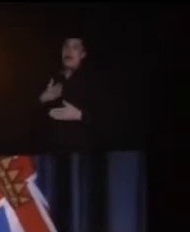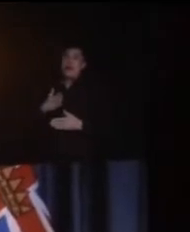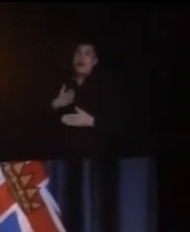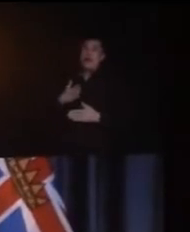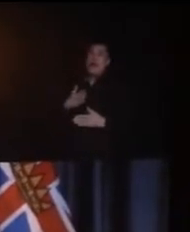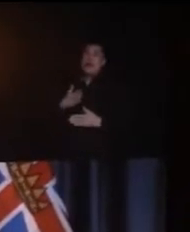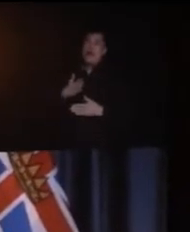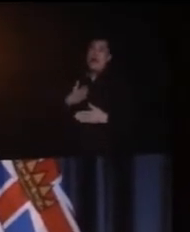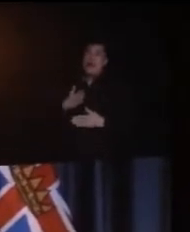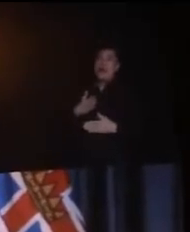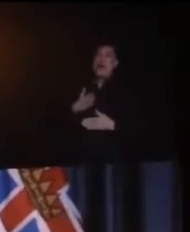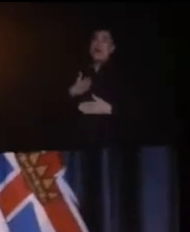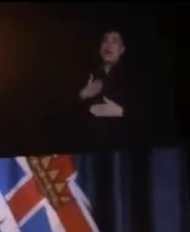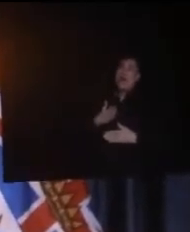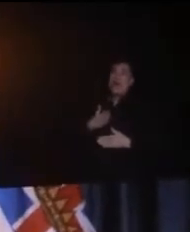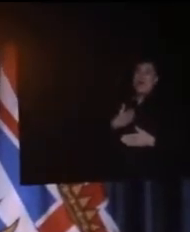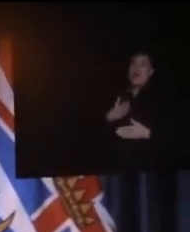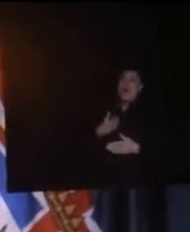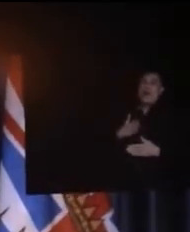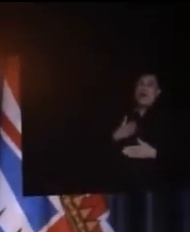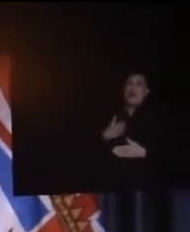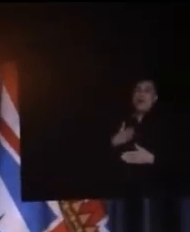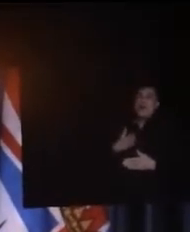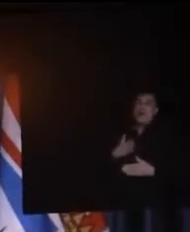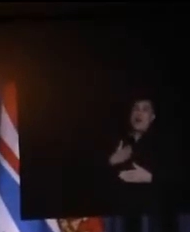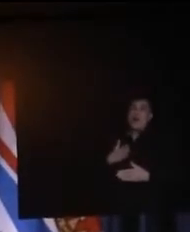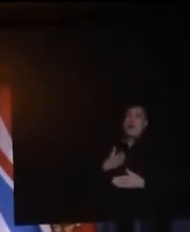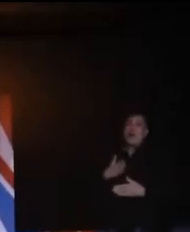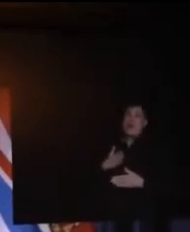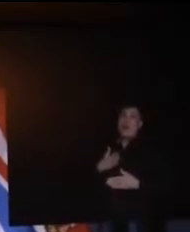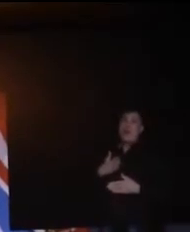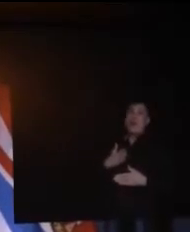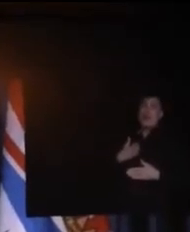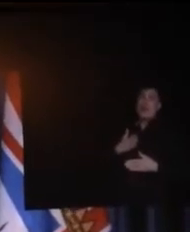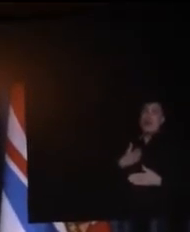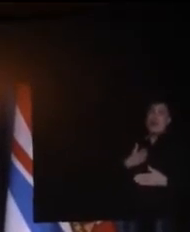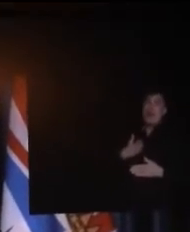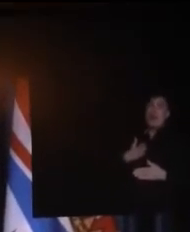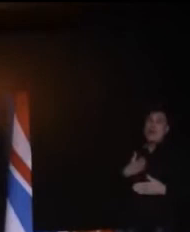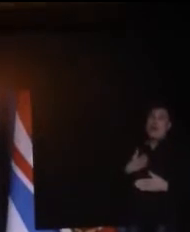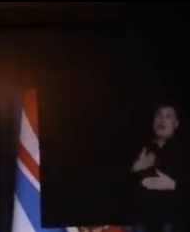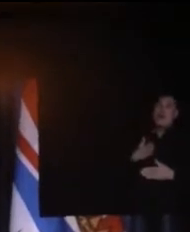Canada, that multiple crimes,